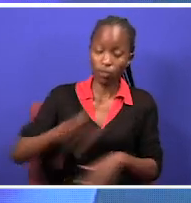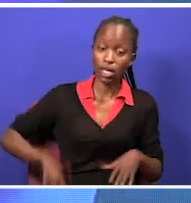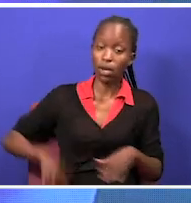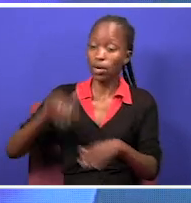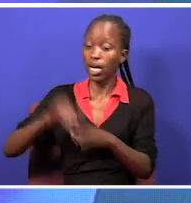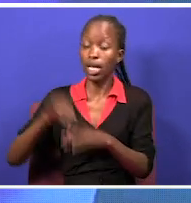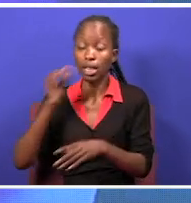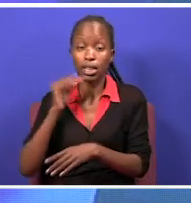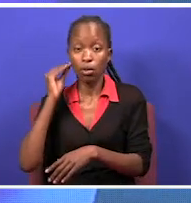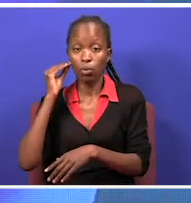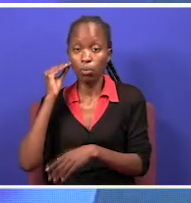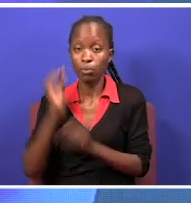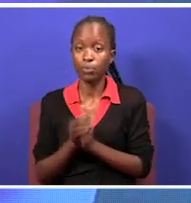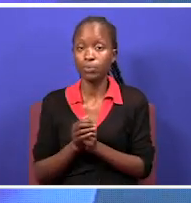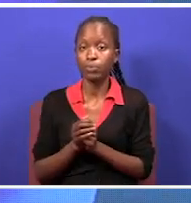home